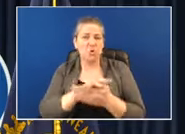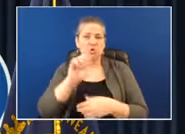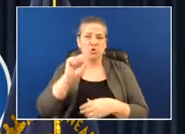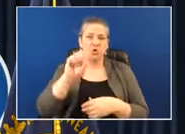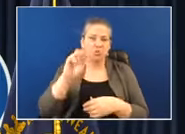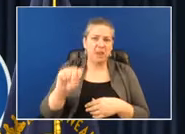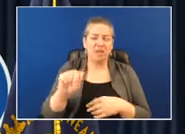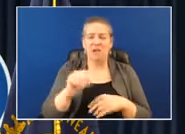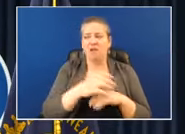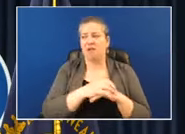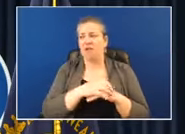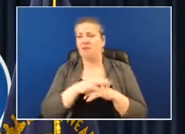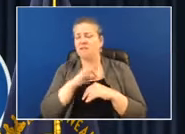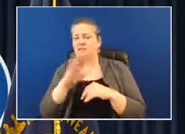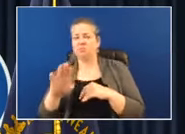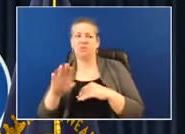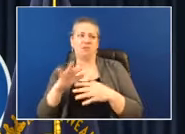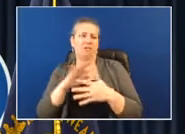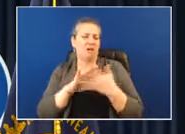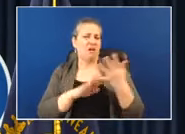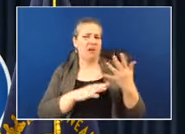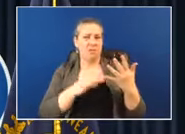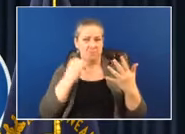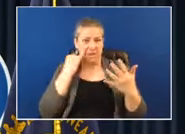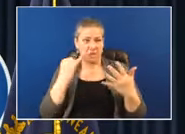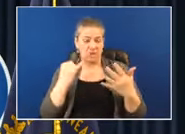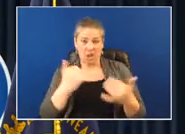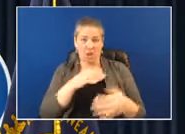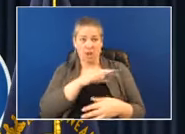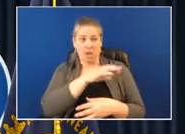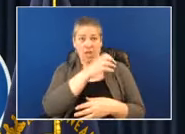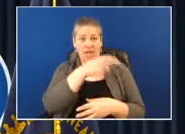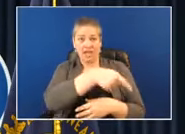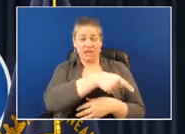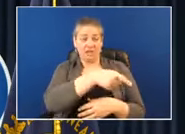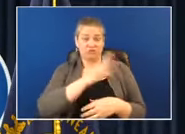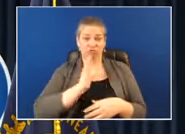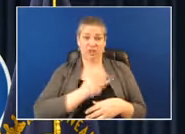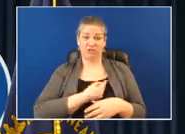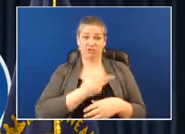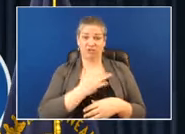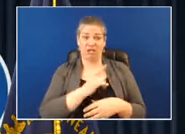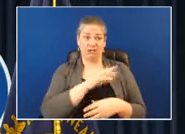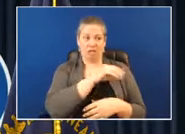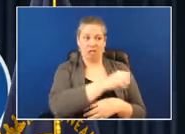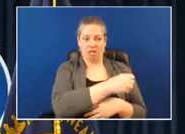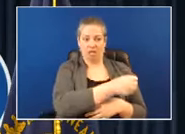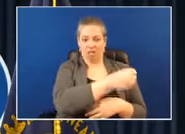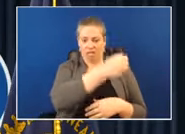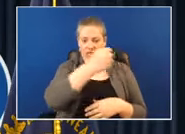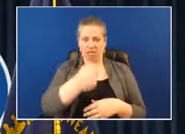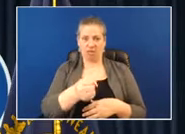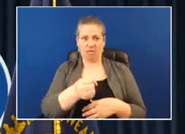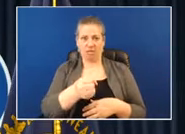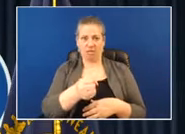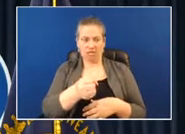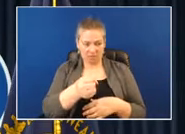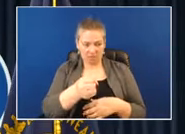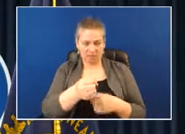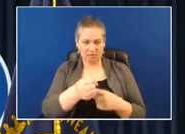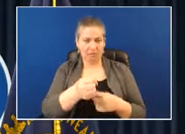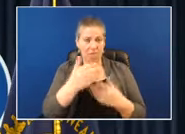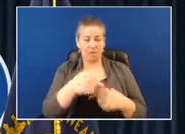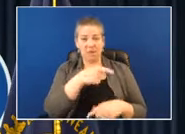being a child who is trans, who's probably either not on a sports team or certainly